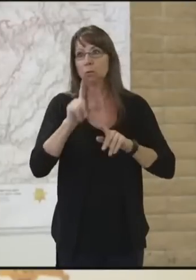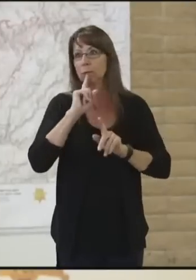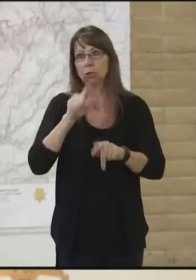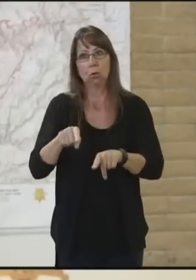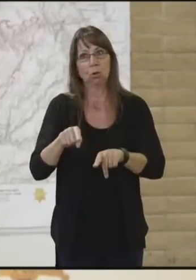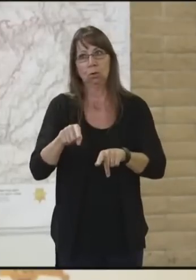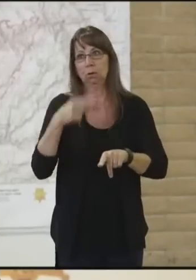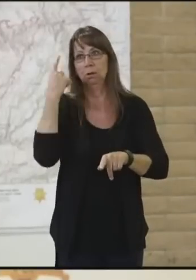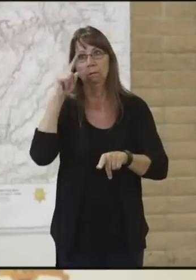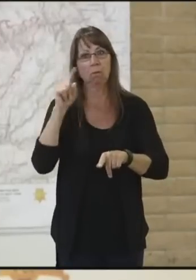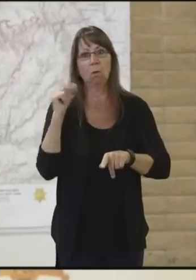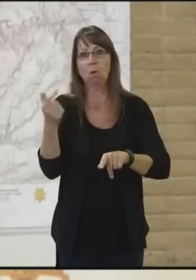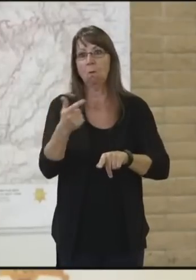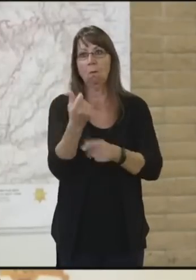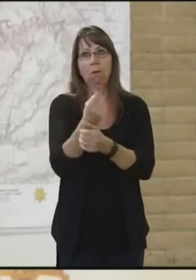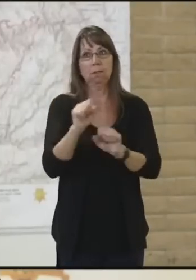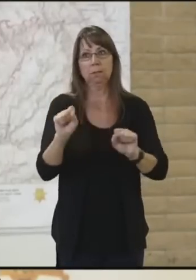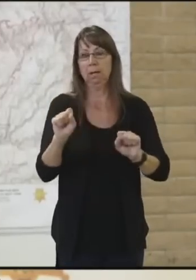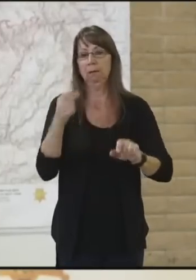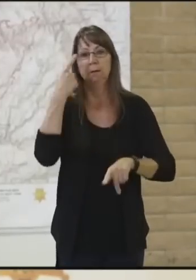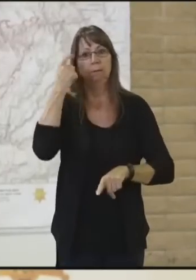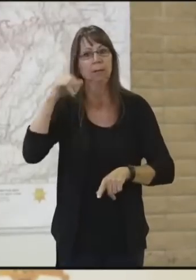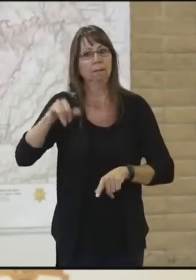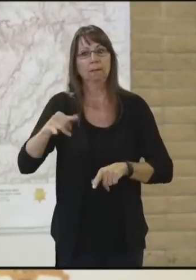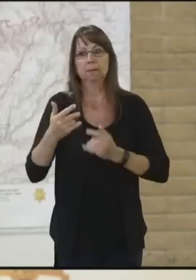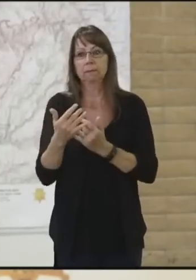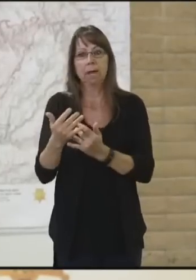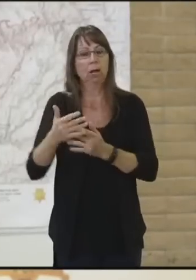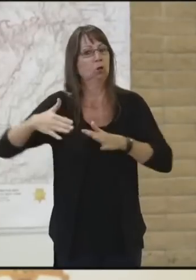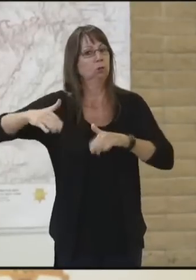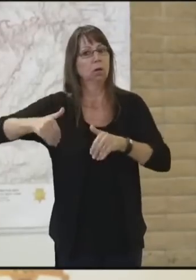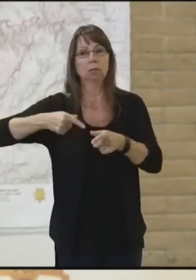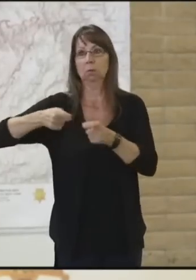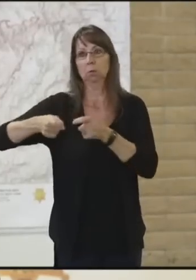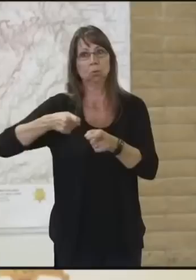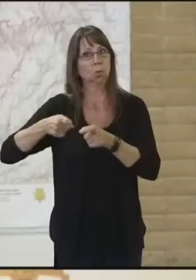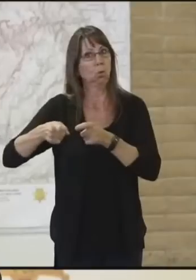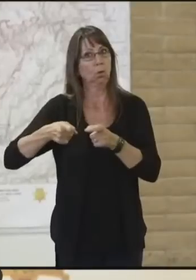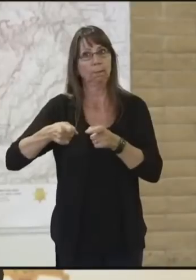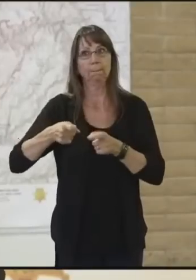be challenged by a fire that escapes our control at this point.